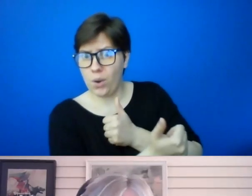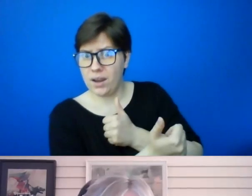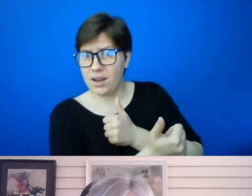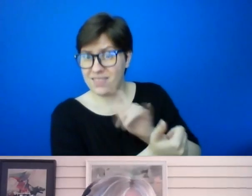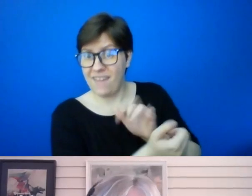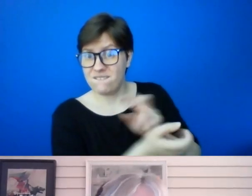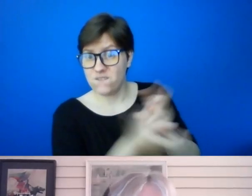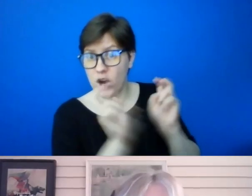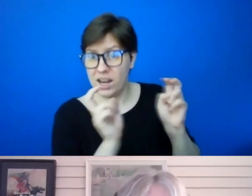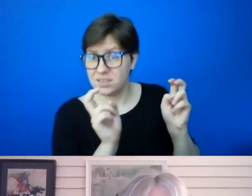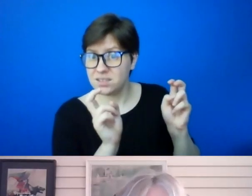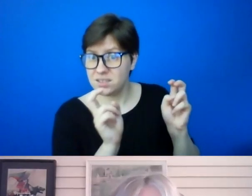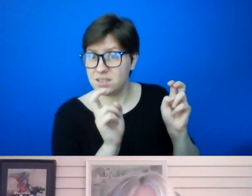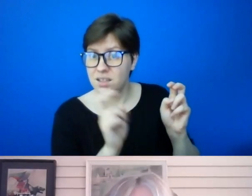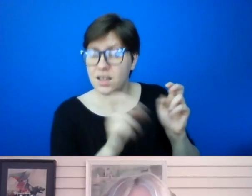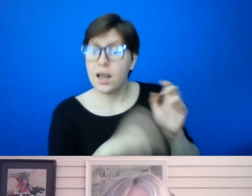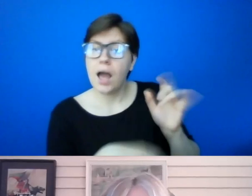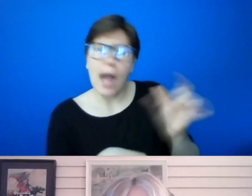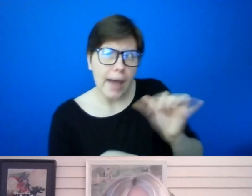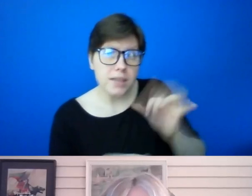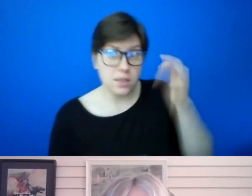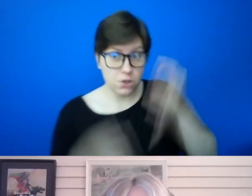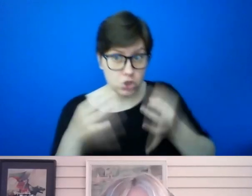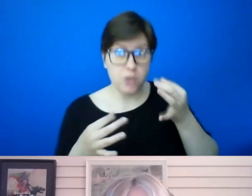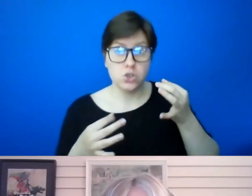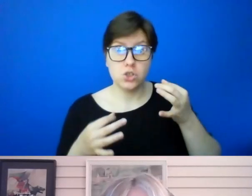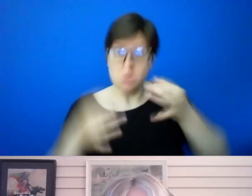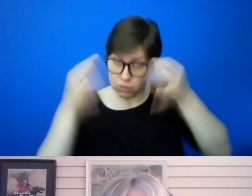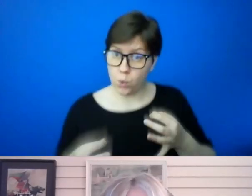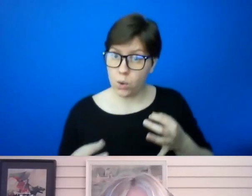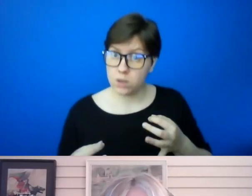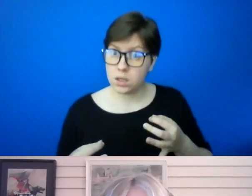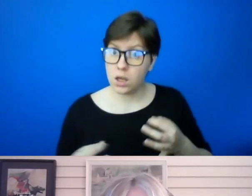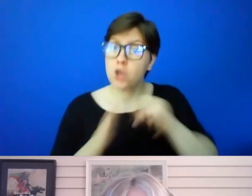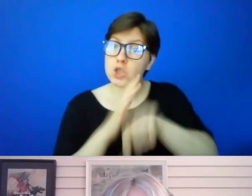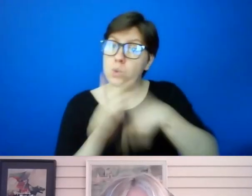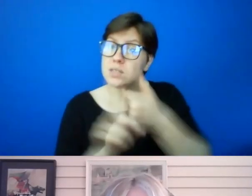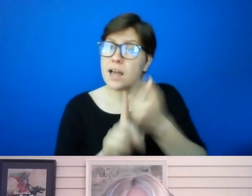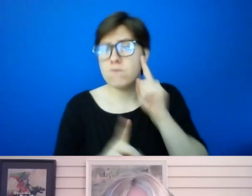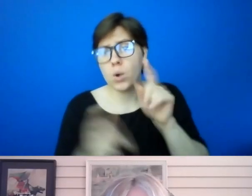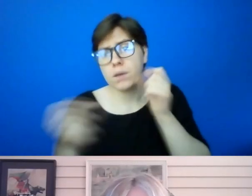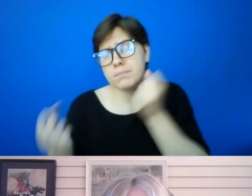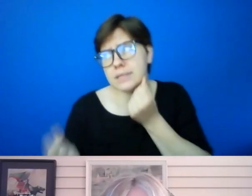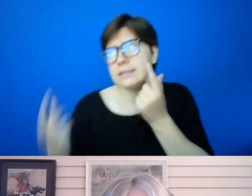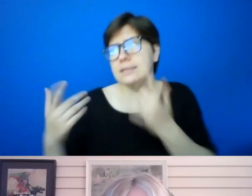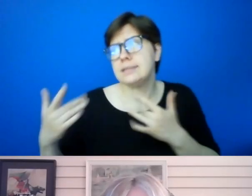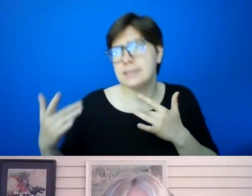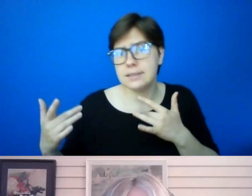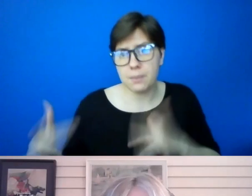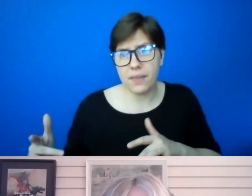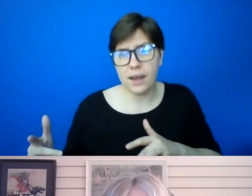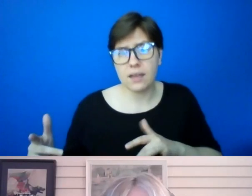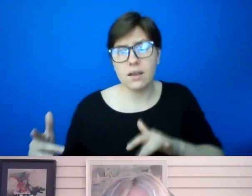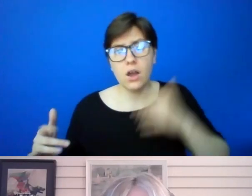phrase. And as the judge ruled, suicide for a sympathetic reason is still called